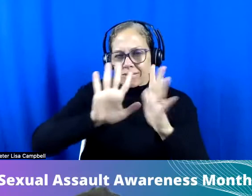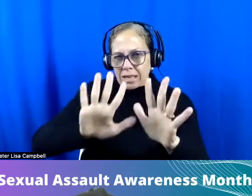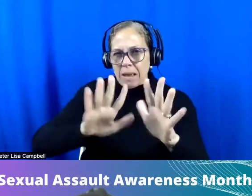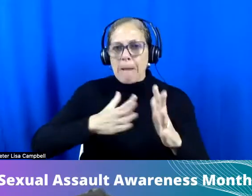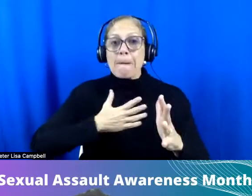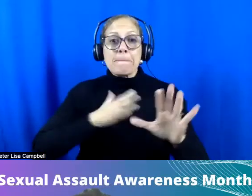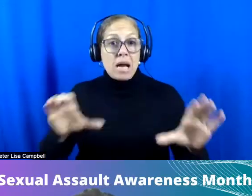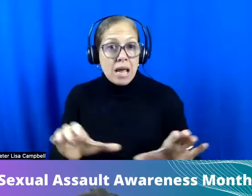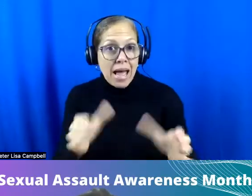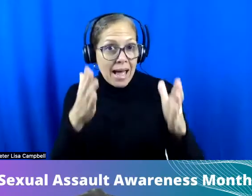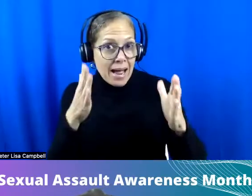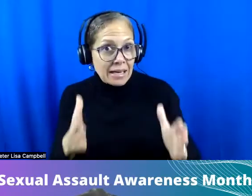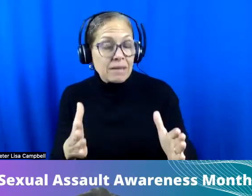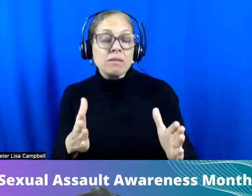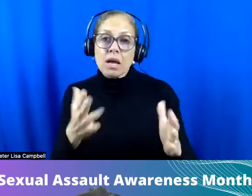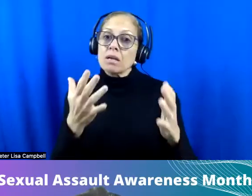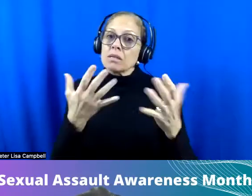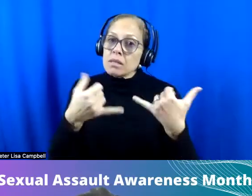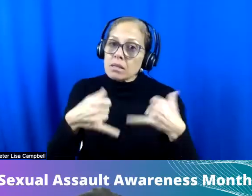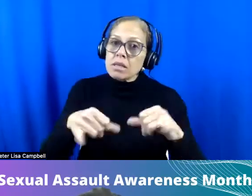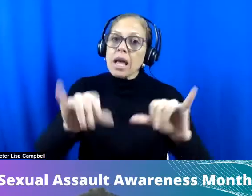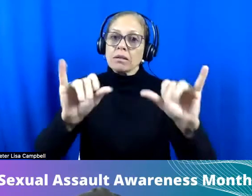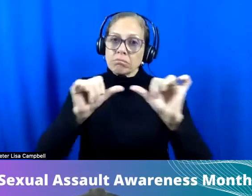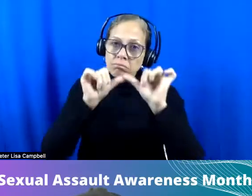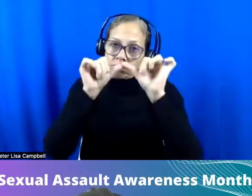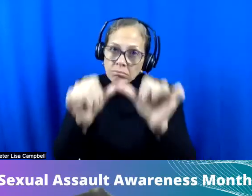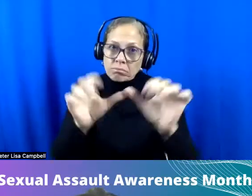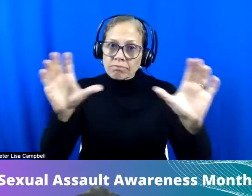my activism is a continuation of the powerful